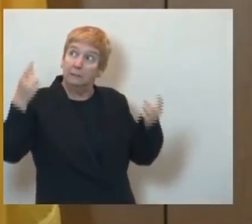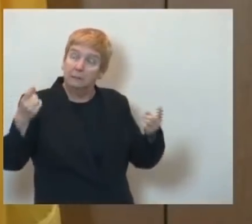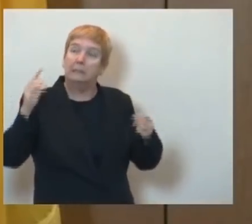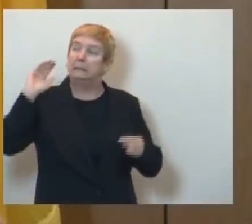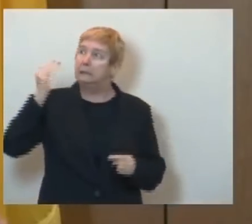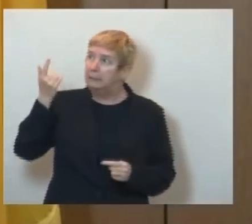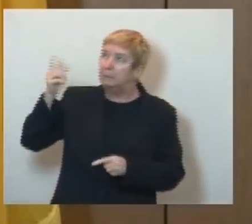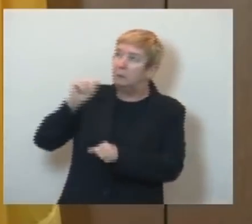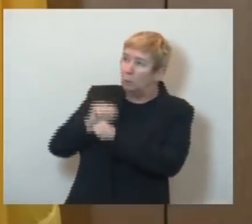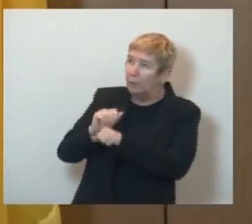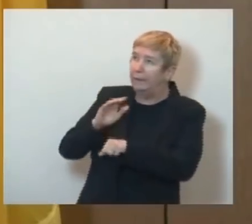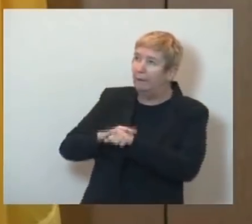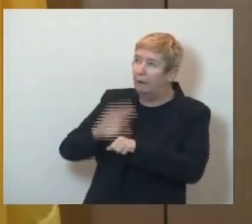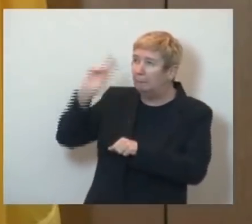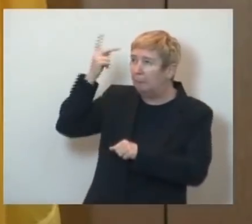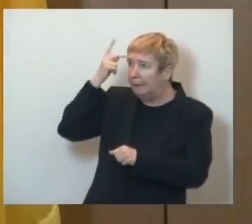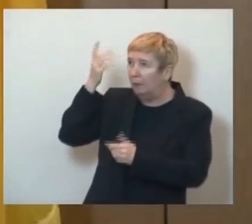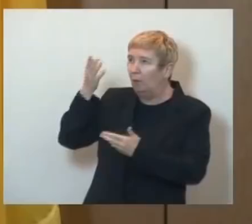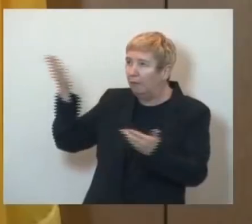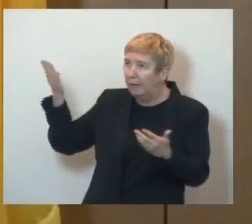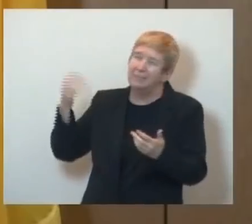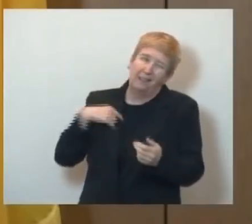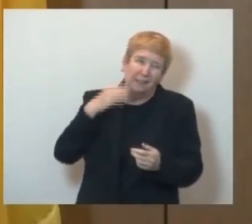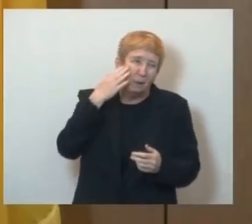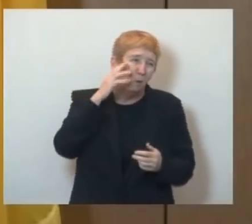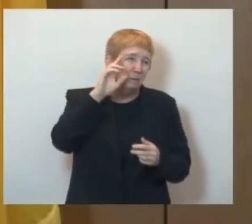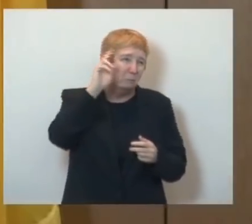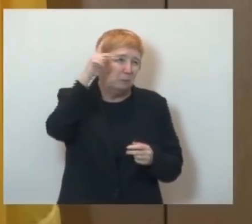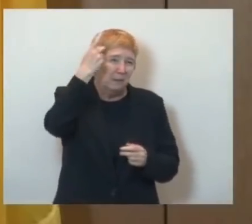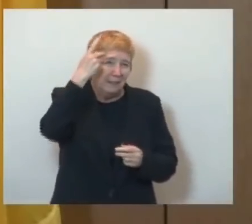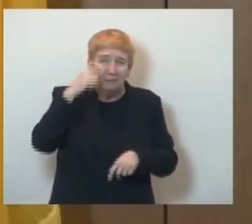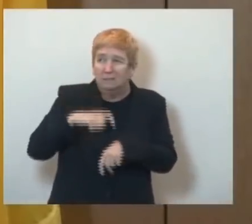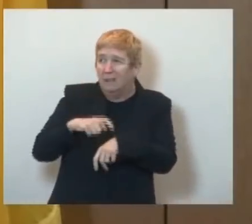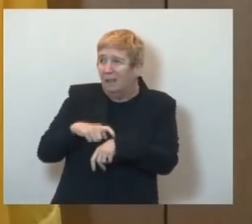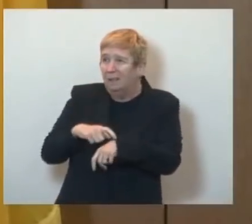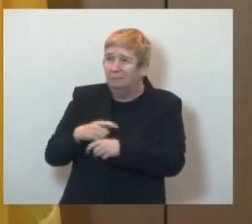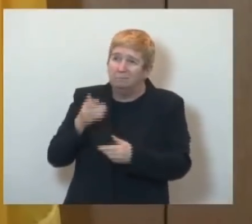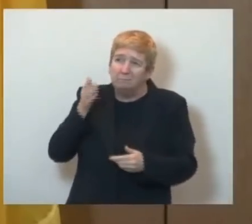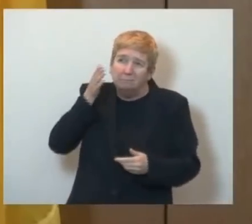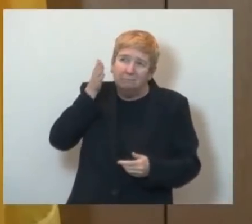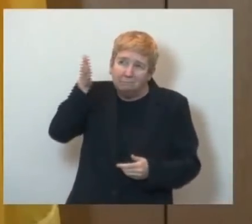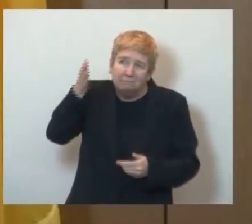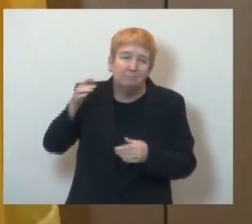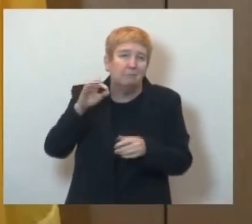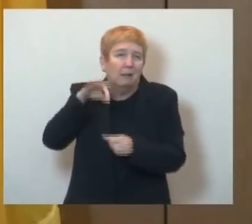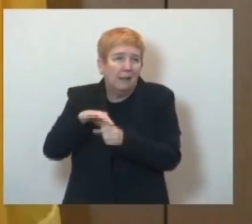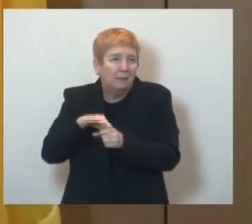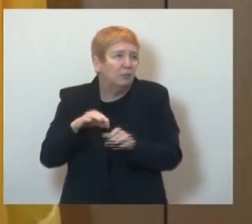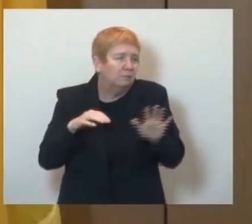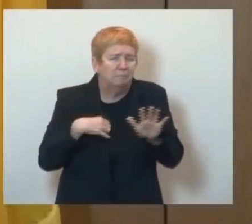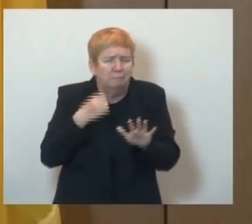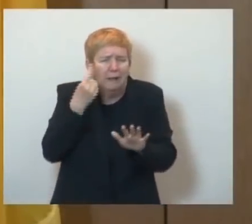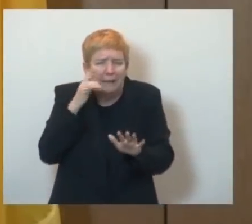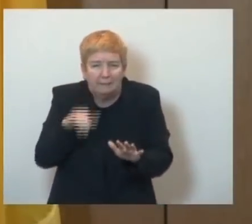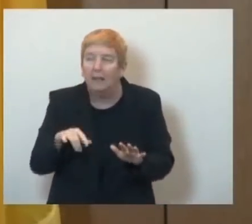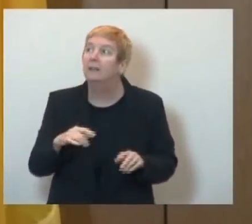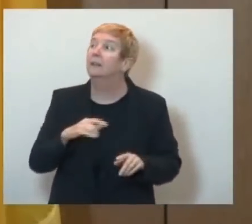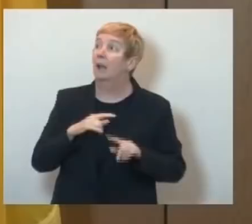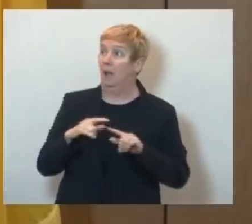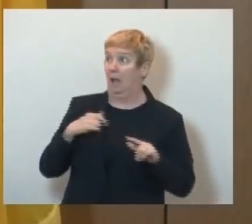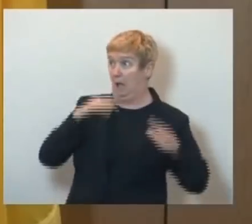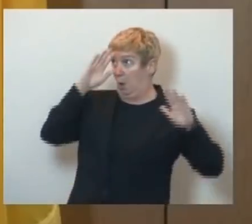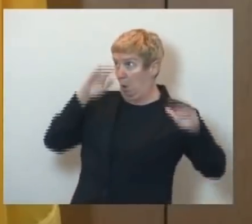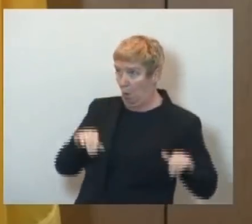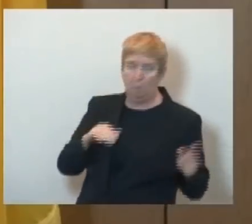on political stuff, which it's a political season, and you have to. I really hope that Arizona